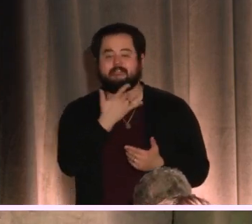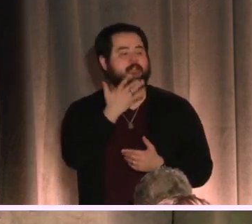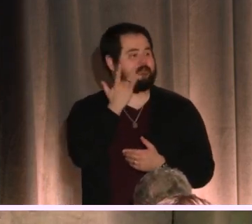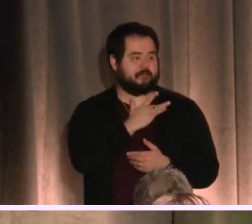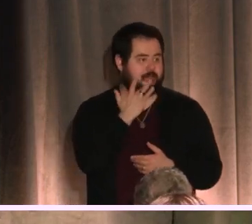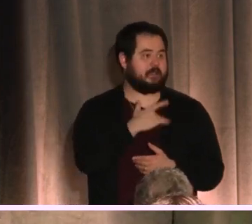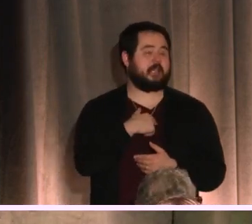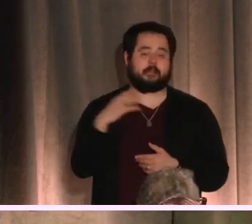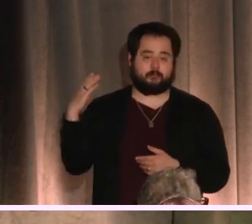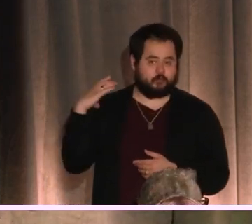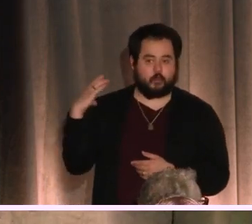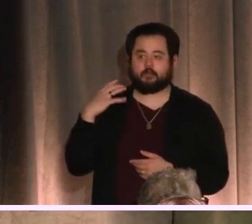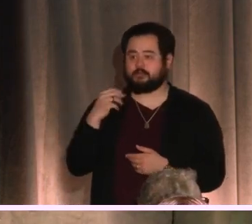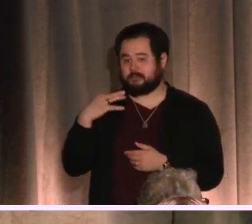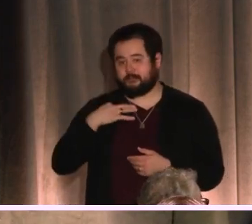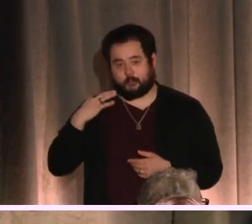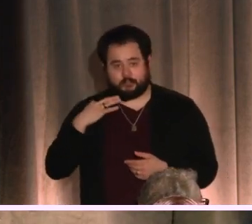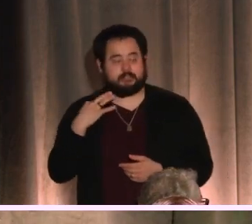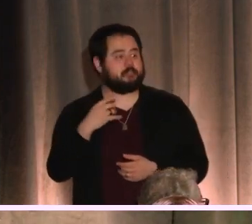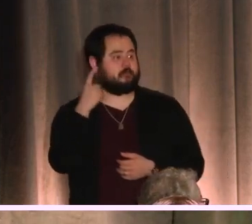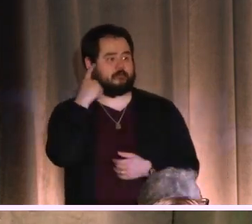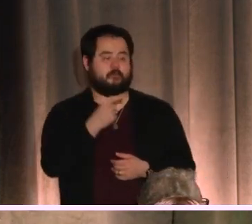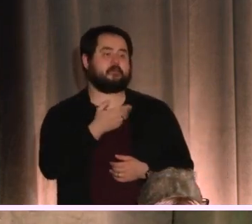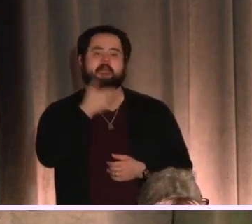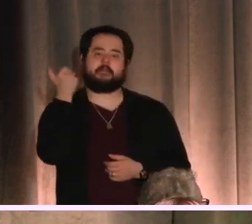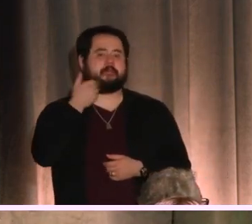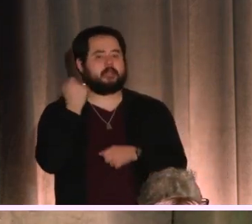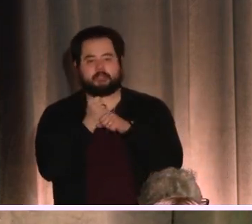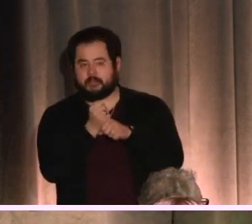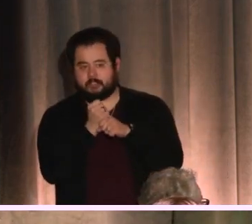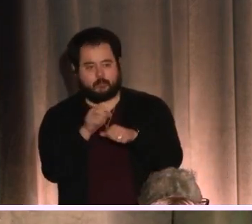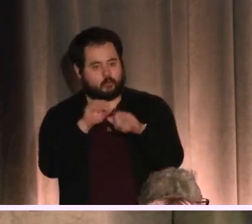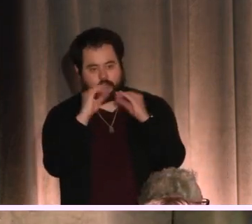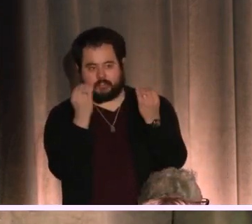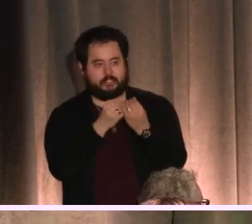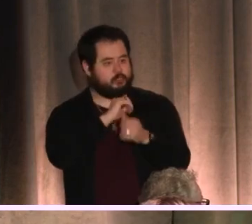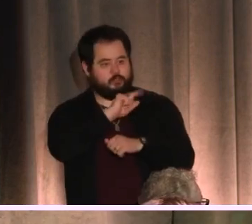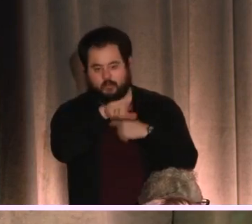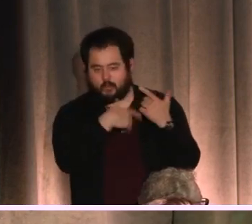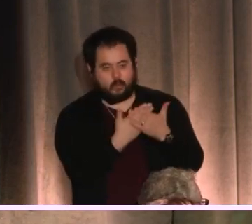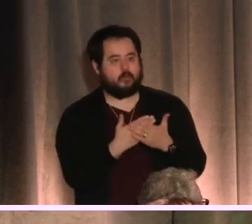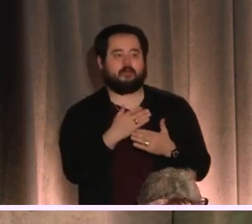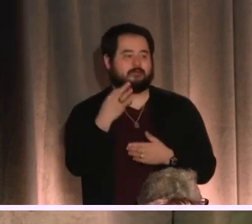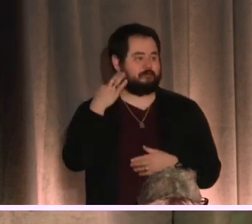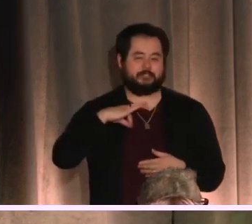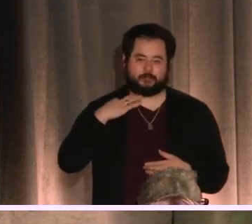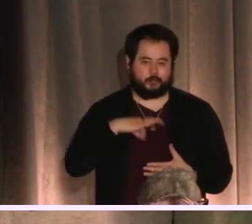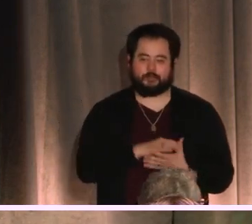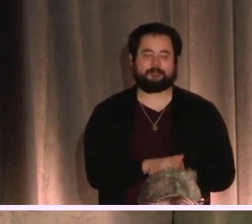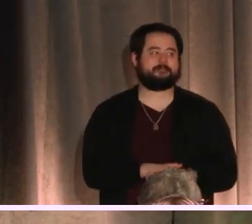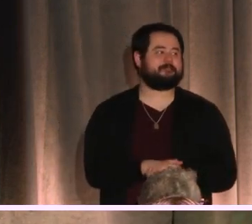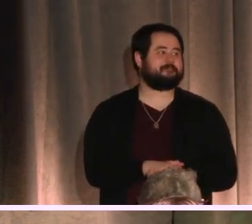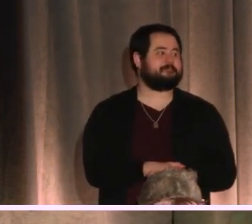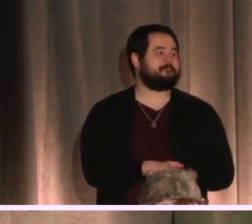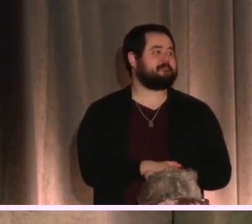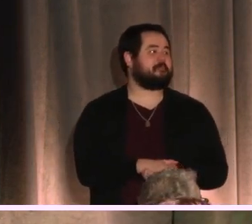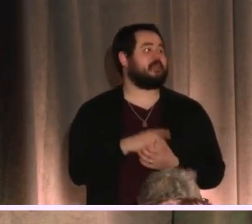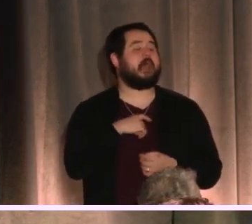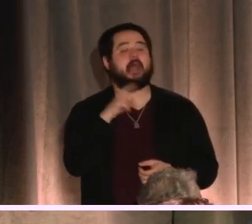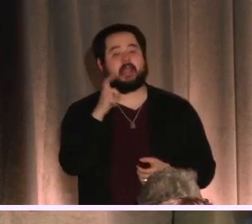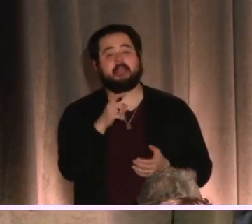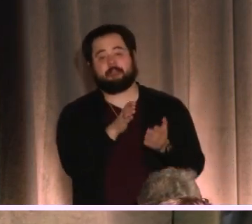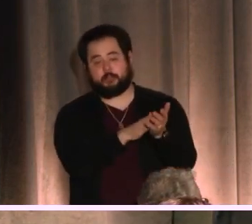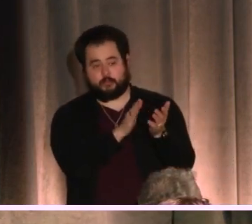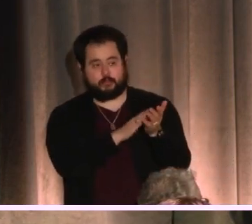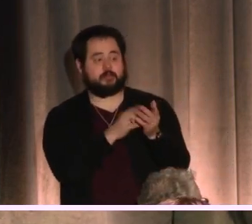a coach and volunteer for what is definitely the best baseball organization in Pittsburgh. I have to give a shout out